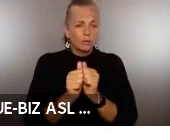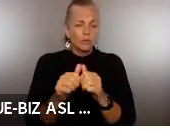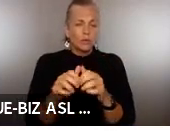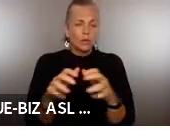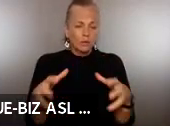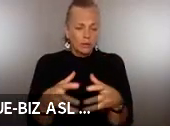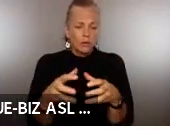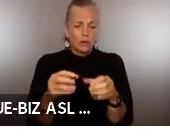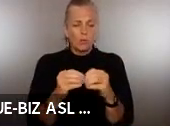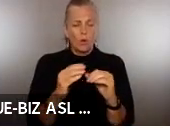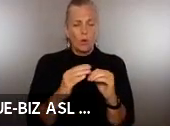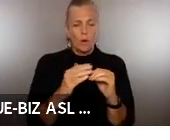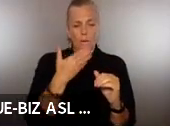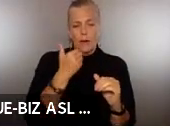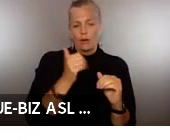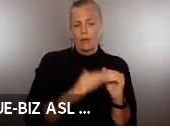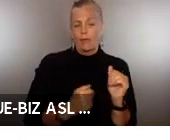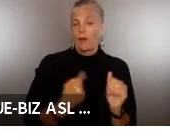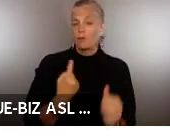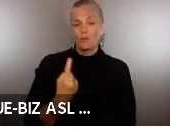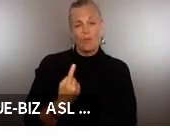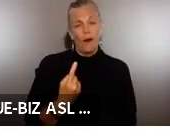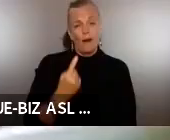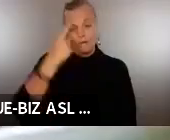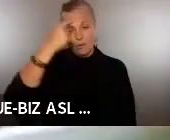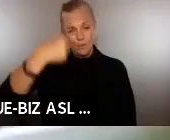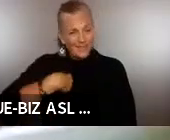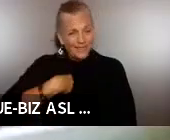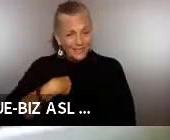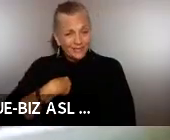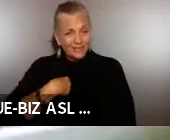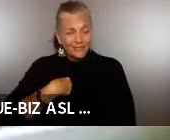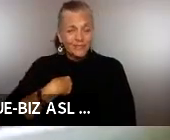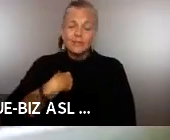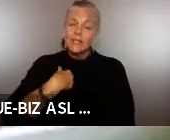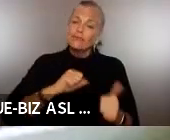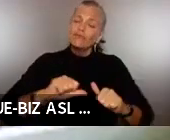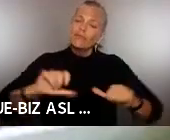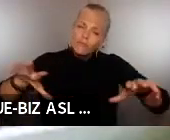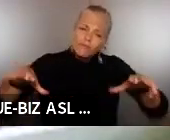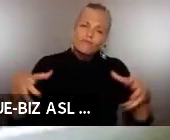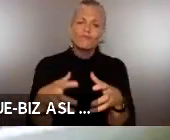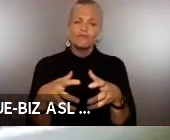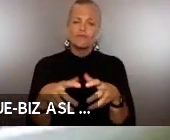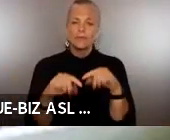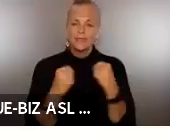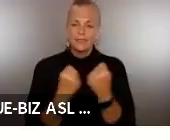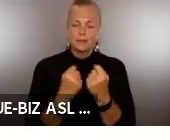More is better than one to me when it comes to these things. Yeah. So let's try to get our team together. I'll work on that.